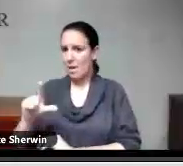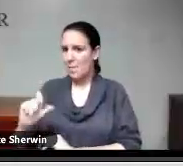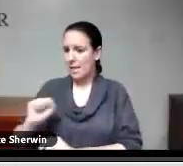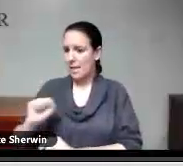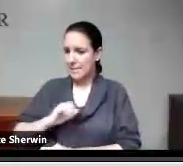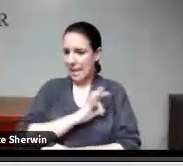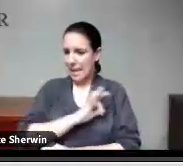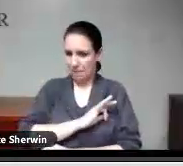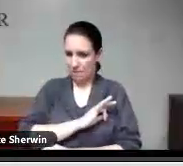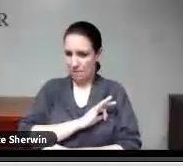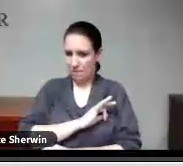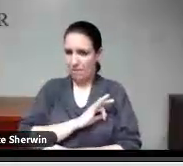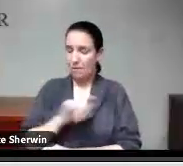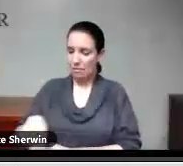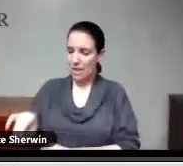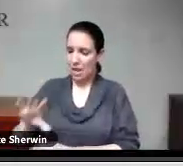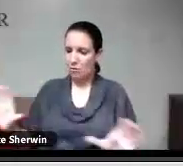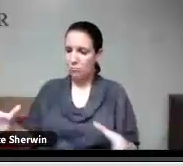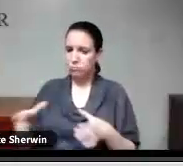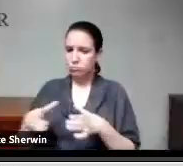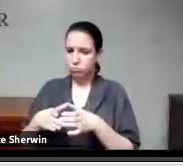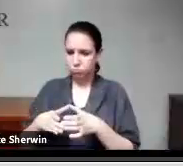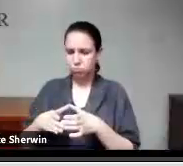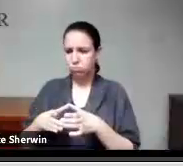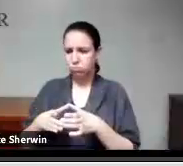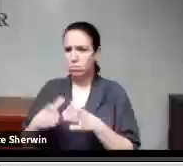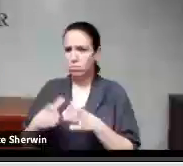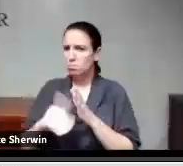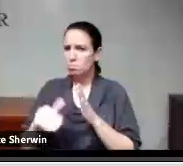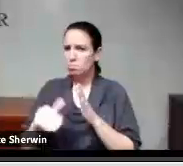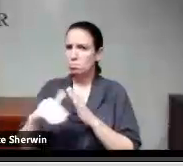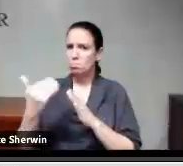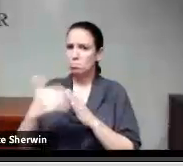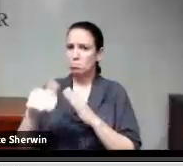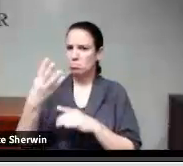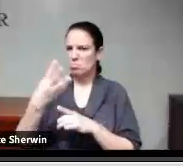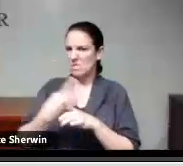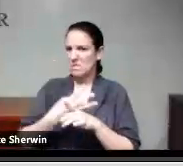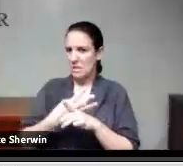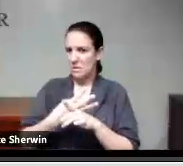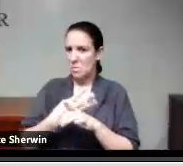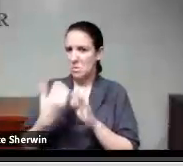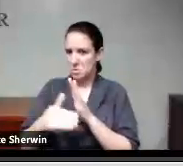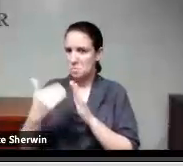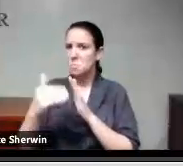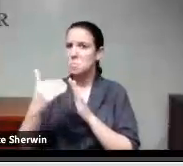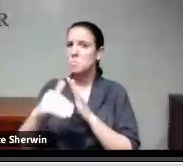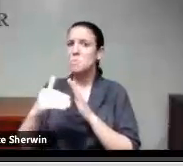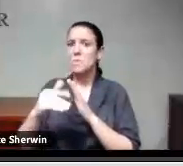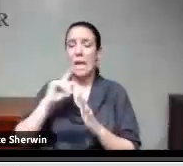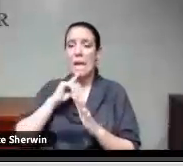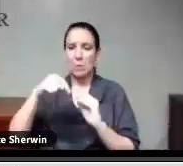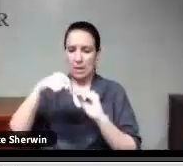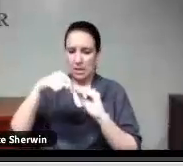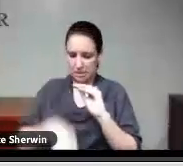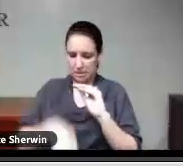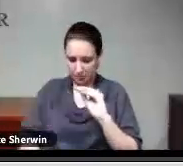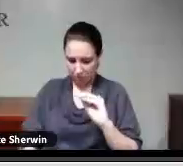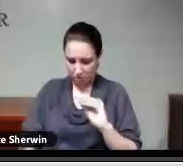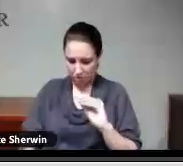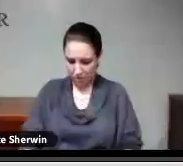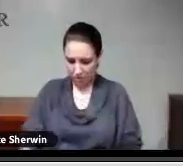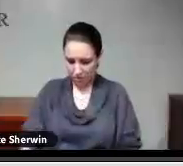are coming together periodically over the course of a 6-month period of time and having deep diversity-related